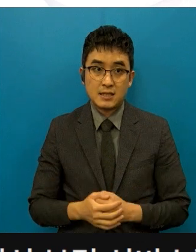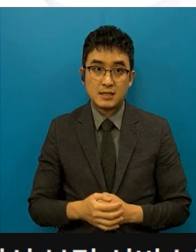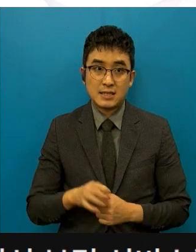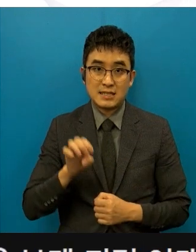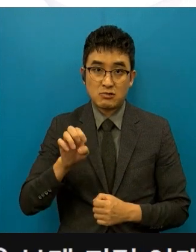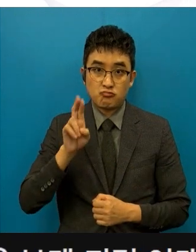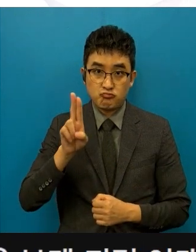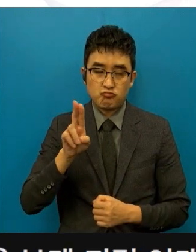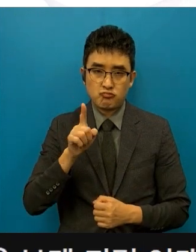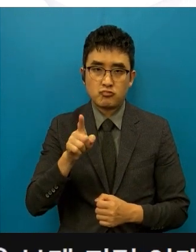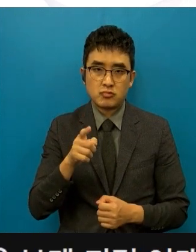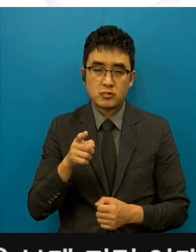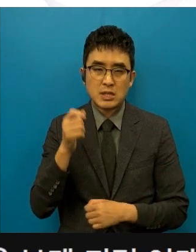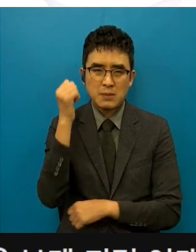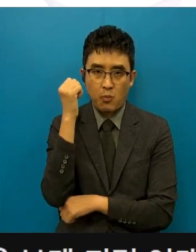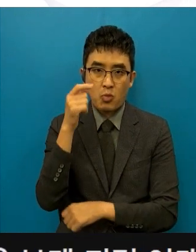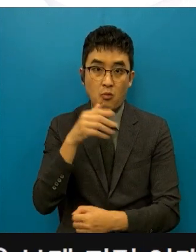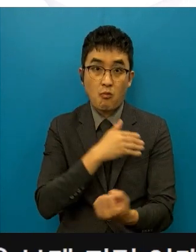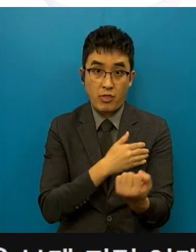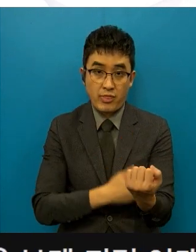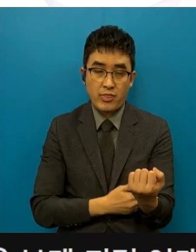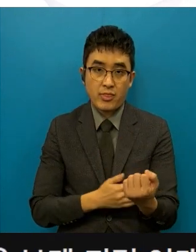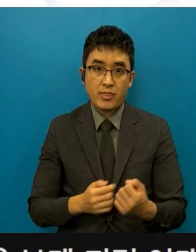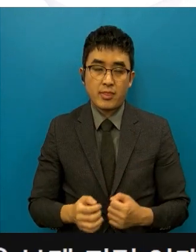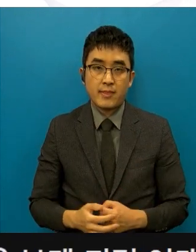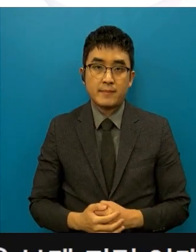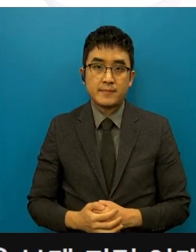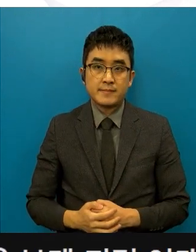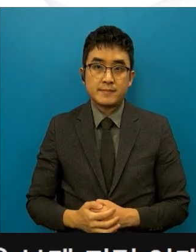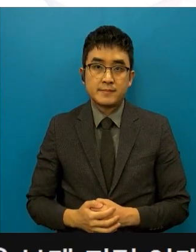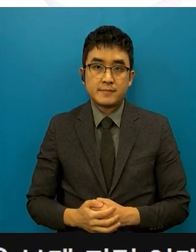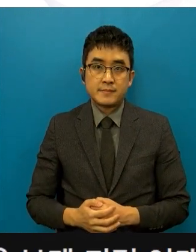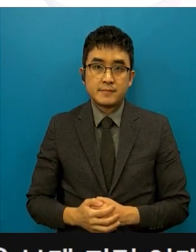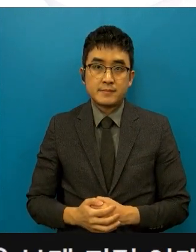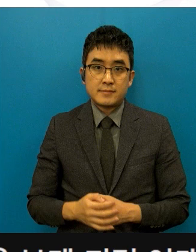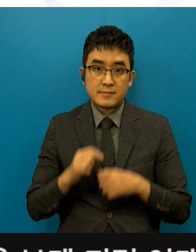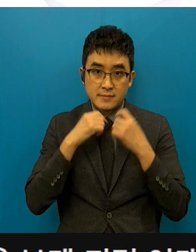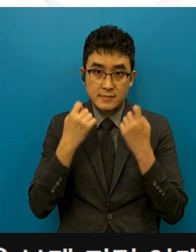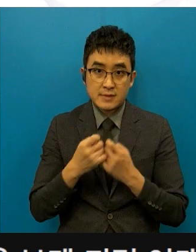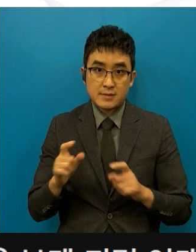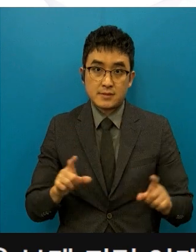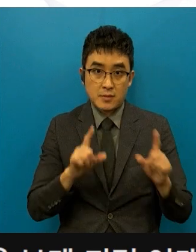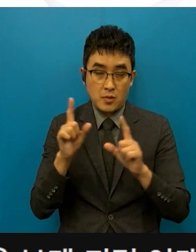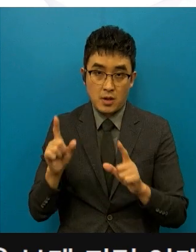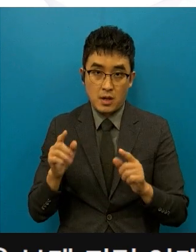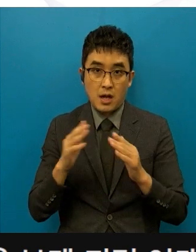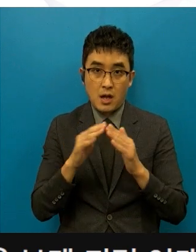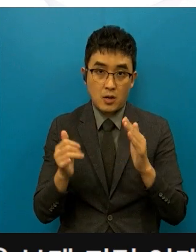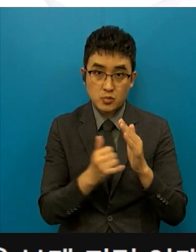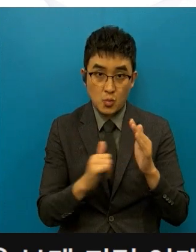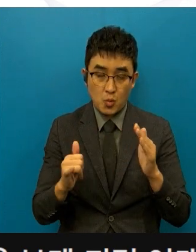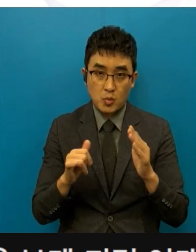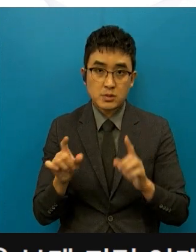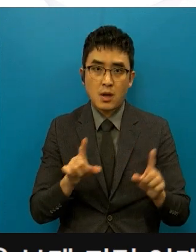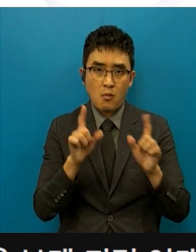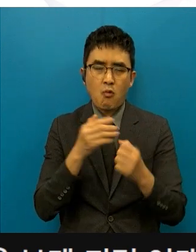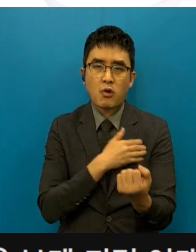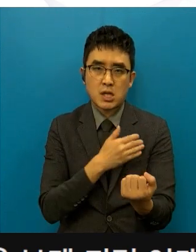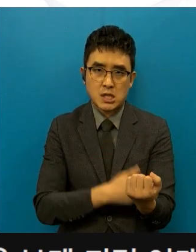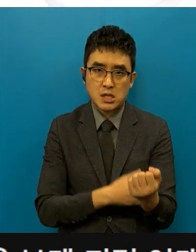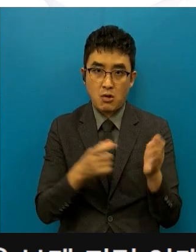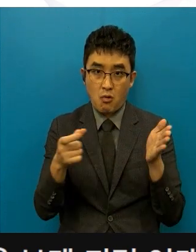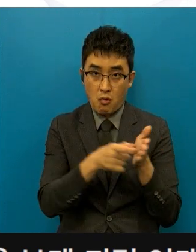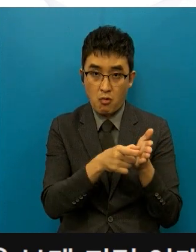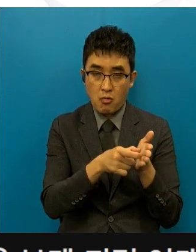is parallel to the corresponding article under the ECHR, Article 8. So the fundamental freedoms of